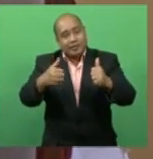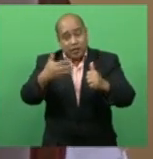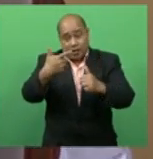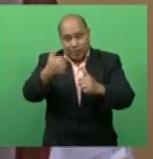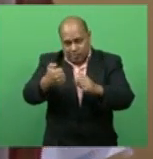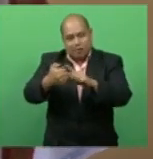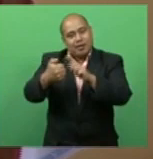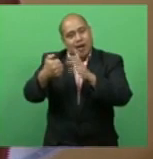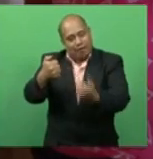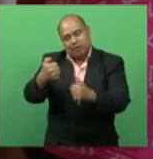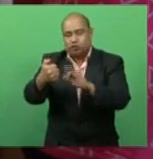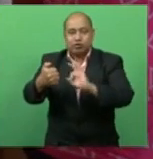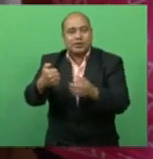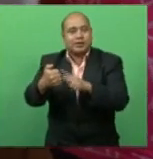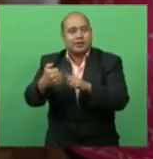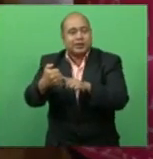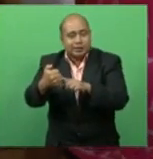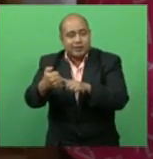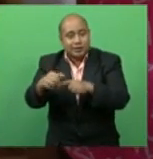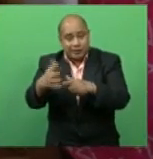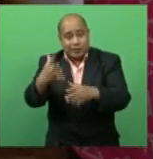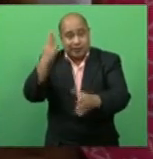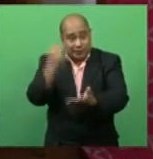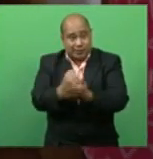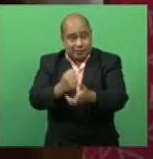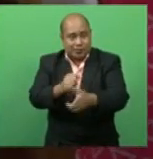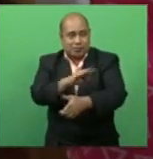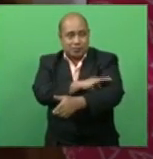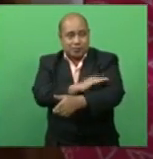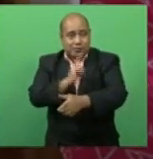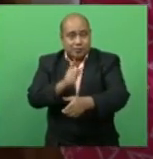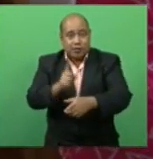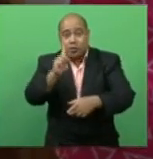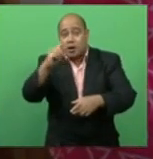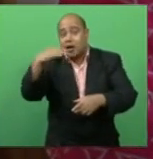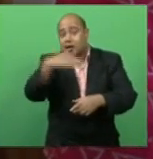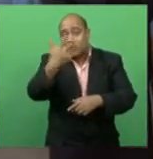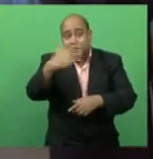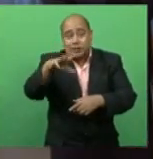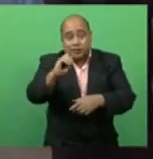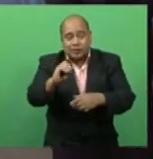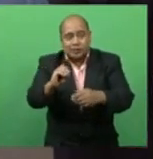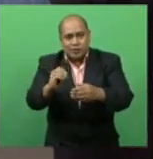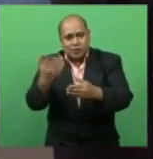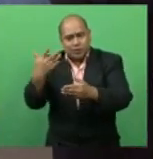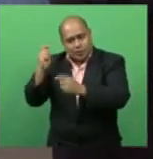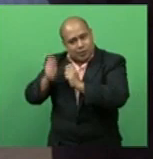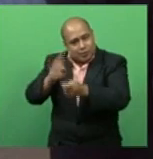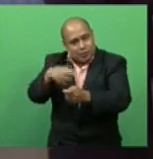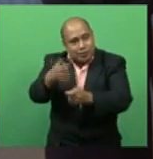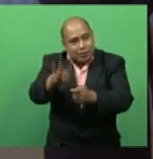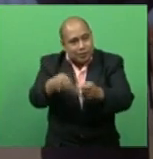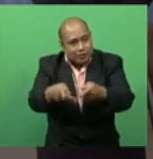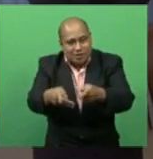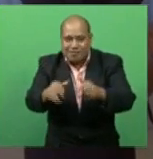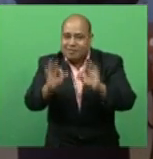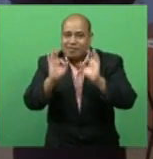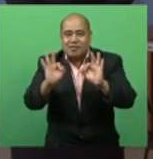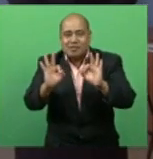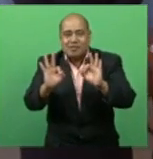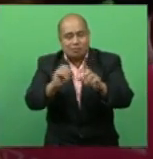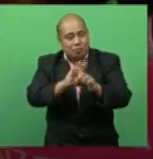Bainimarama confirms after 190 tests for the novel coronavirus this week, they've recorded 0 new